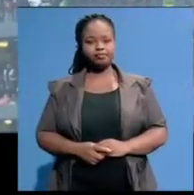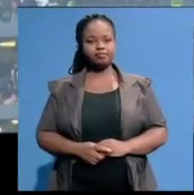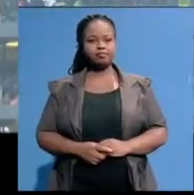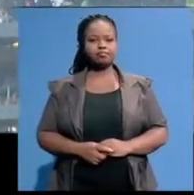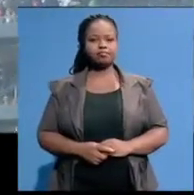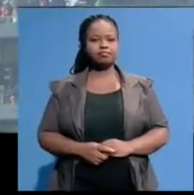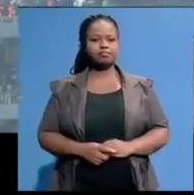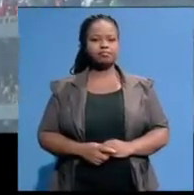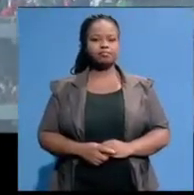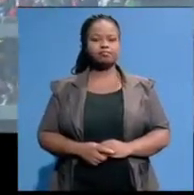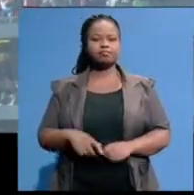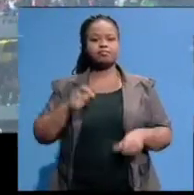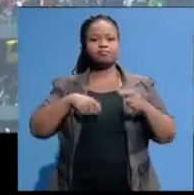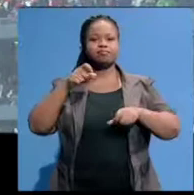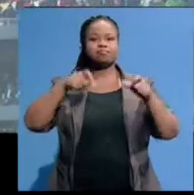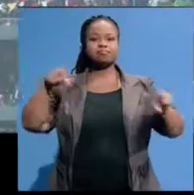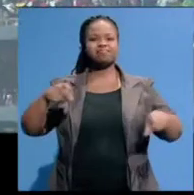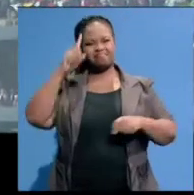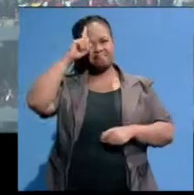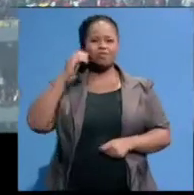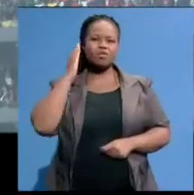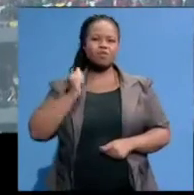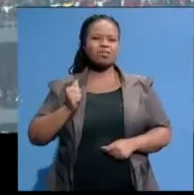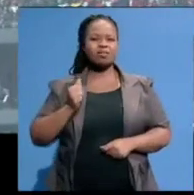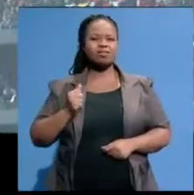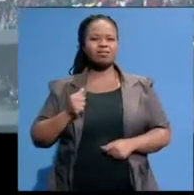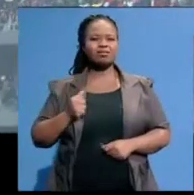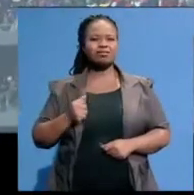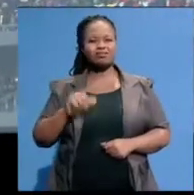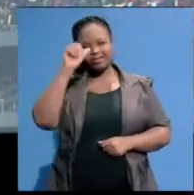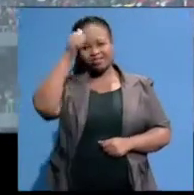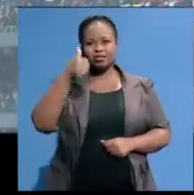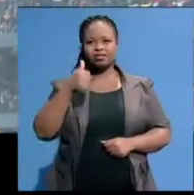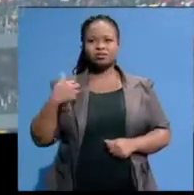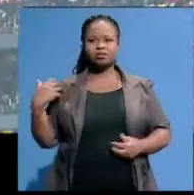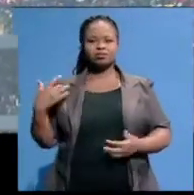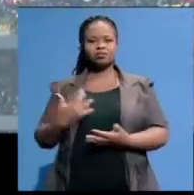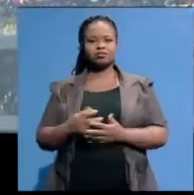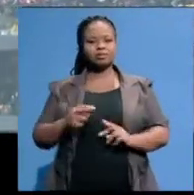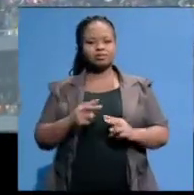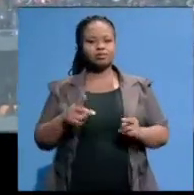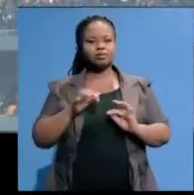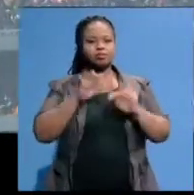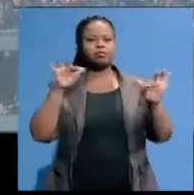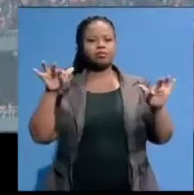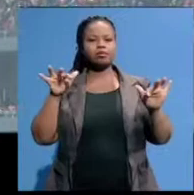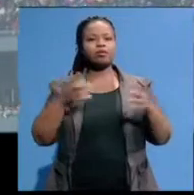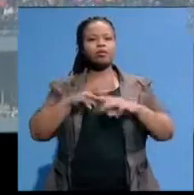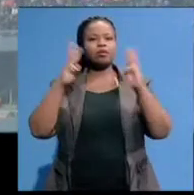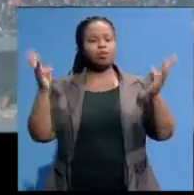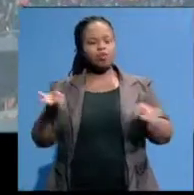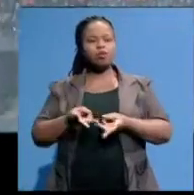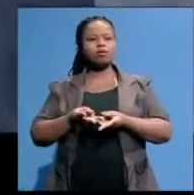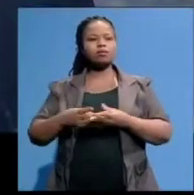people of every race and every walk of life, the world thanks you for